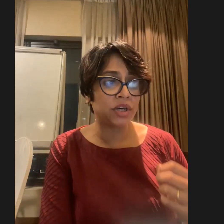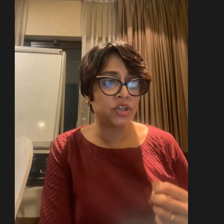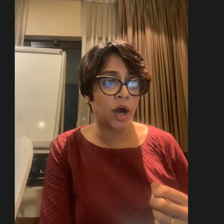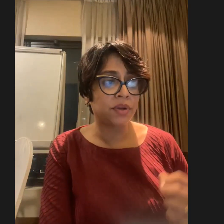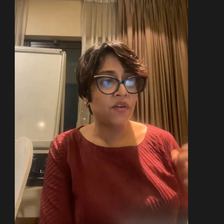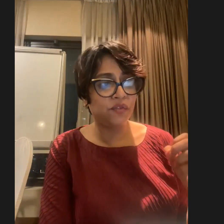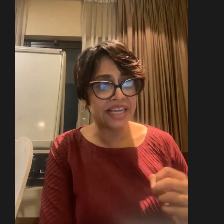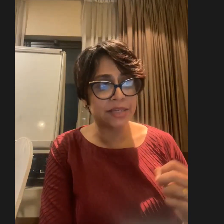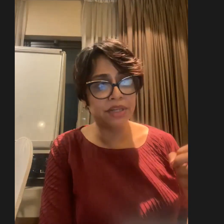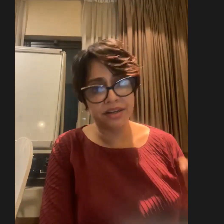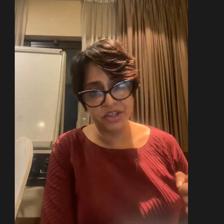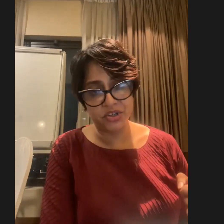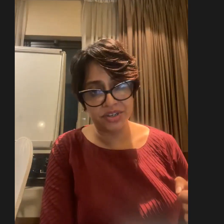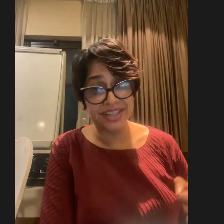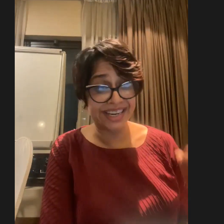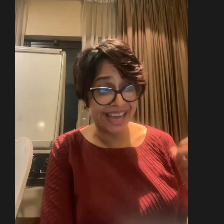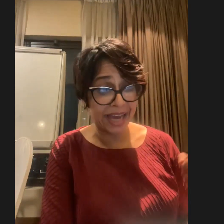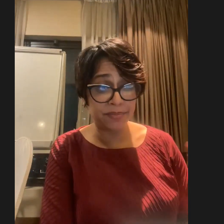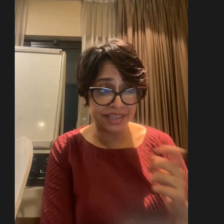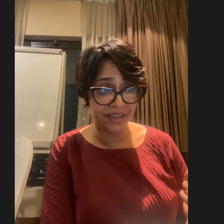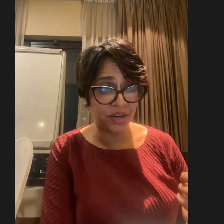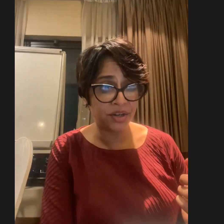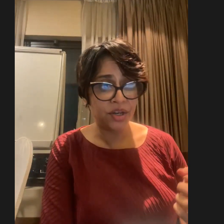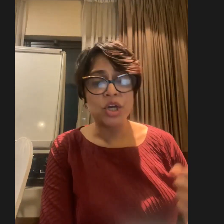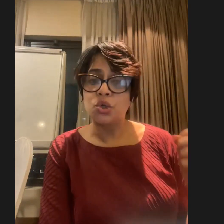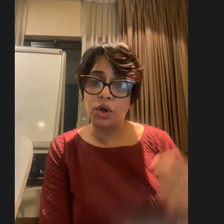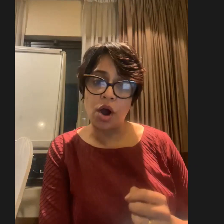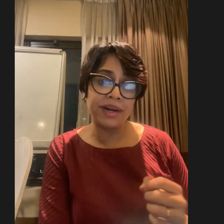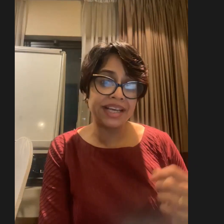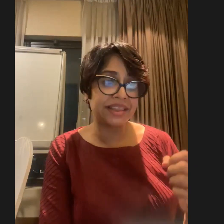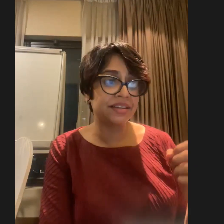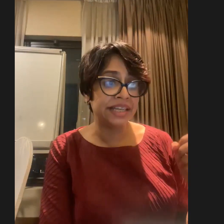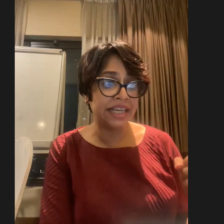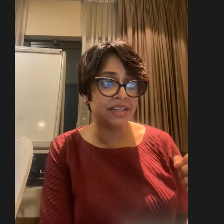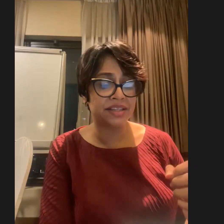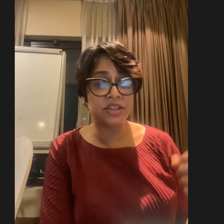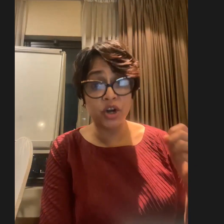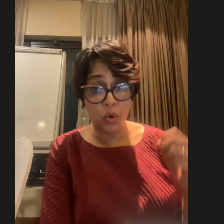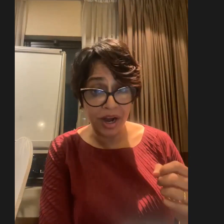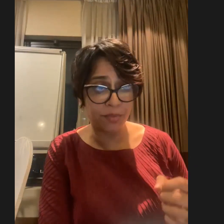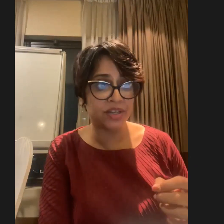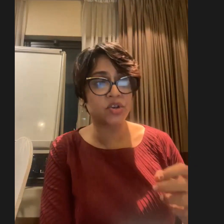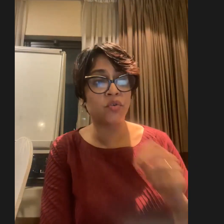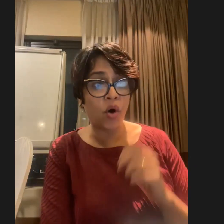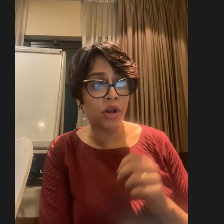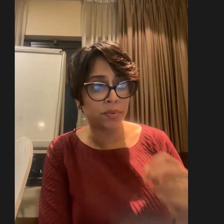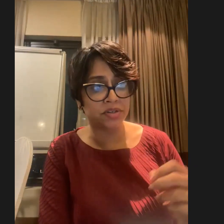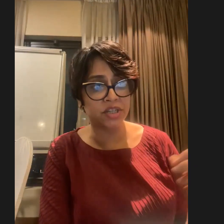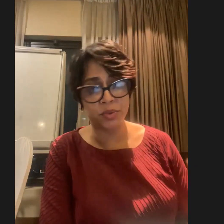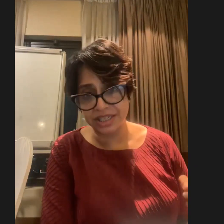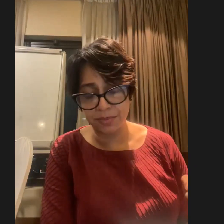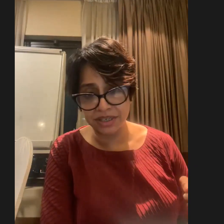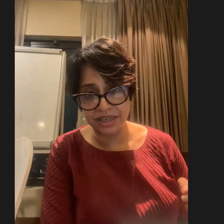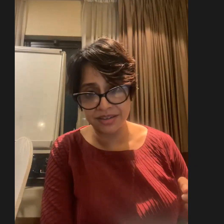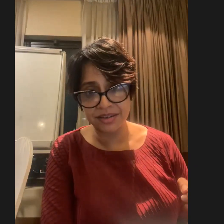Therefore, they need to adopt flexible conditions that can be tailored to accommodate the needs, the requirements of all